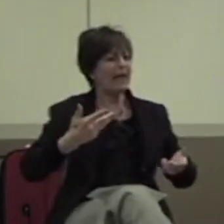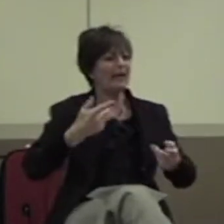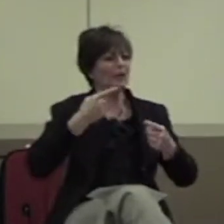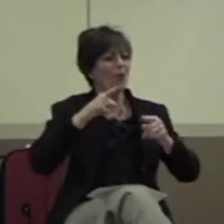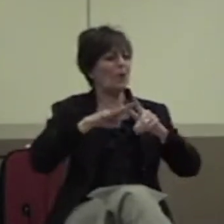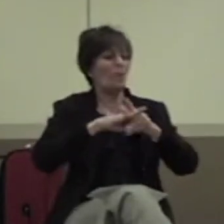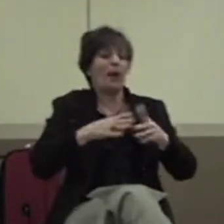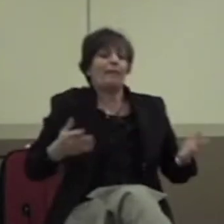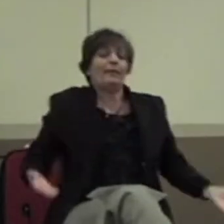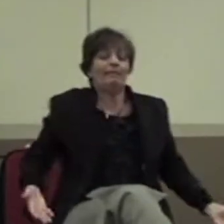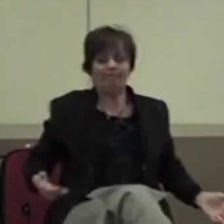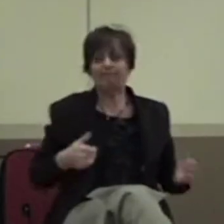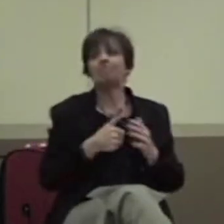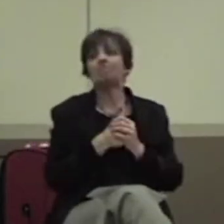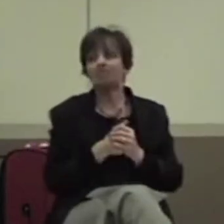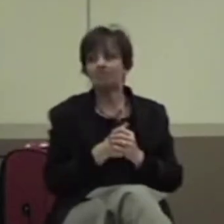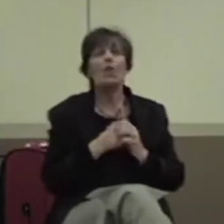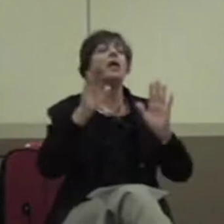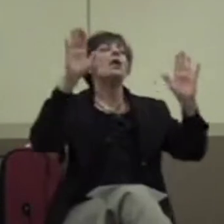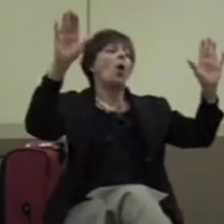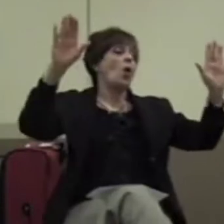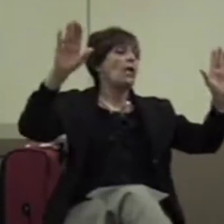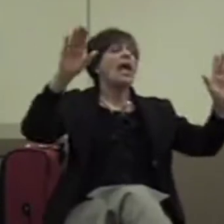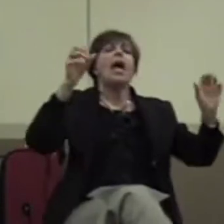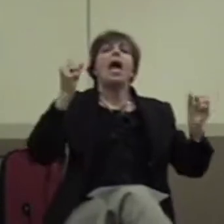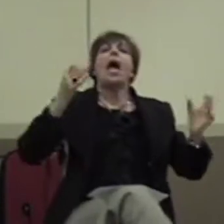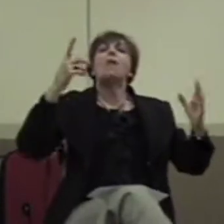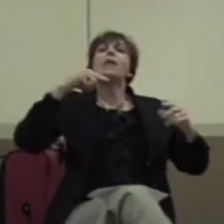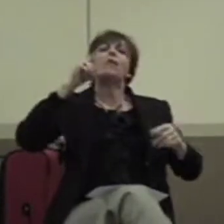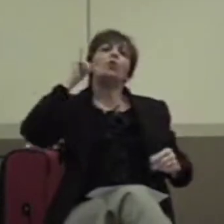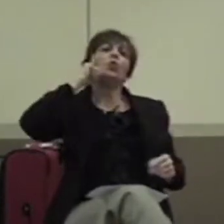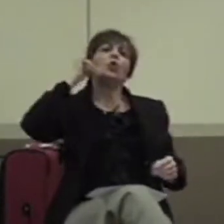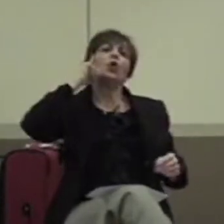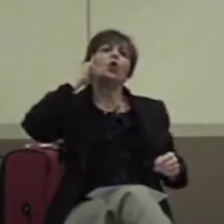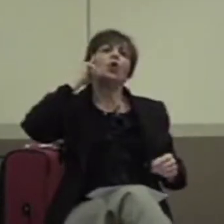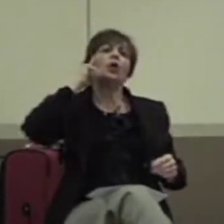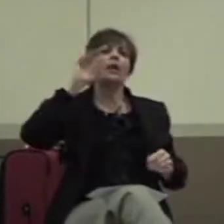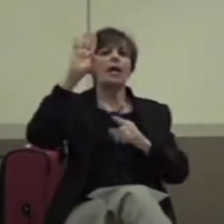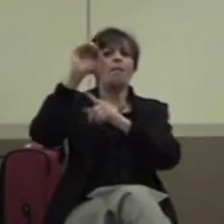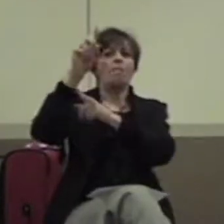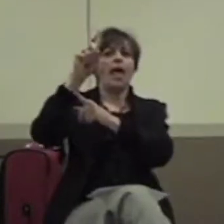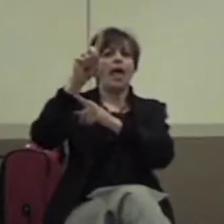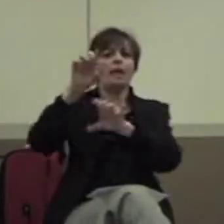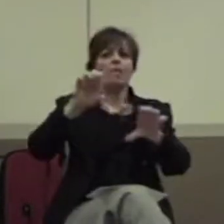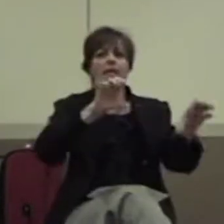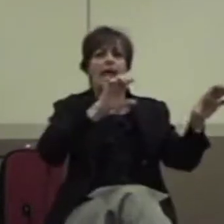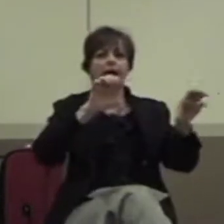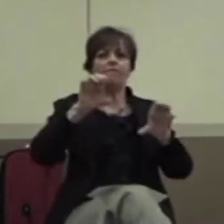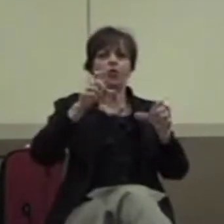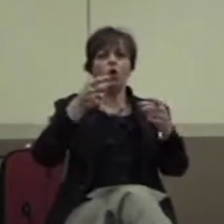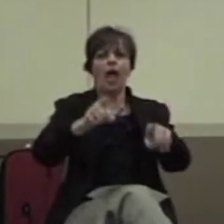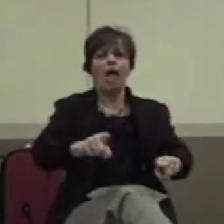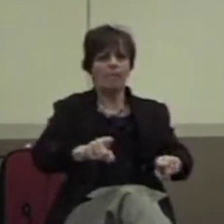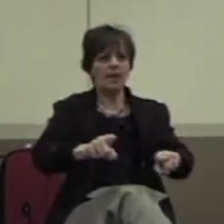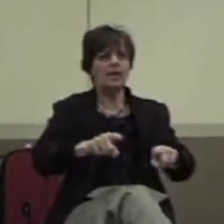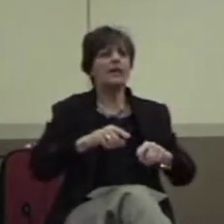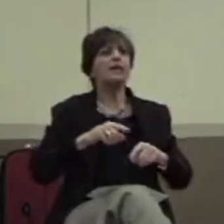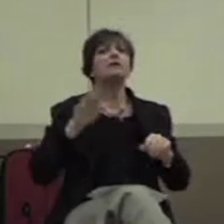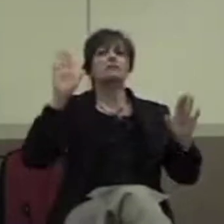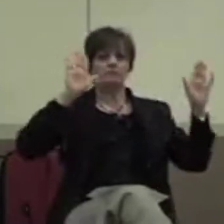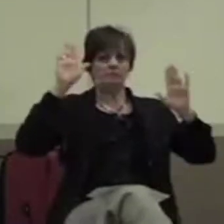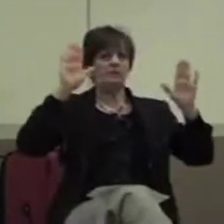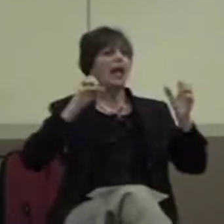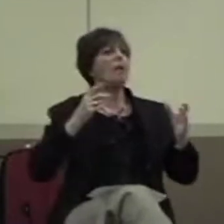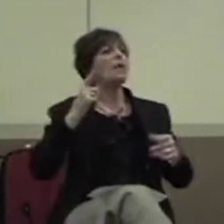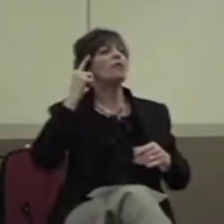was going on. I forgot what. Oh, how many of you have heard bad behavior happen? How